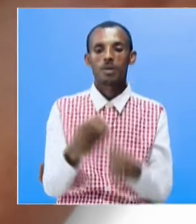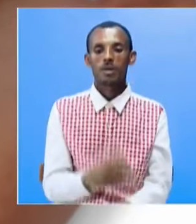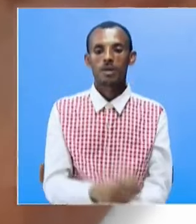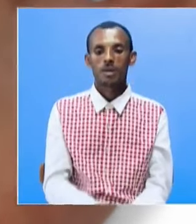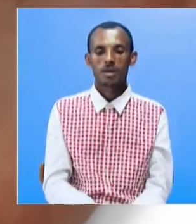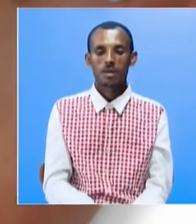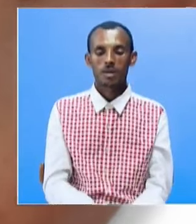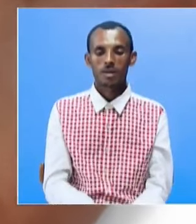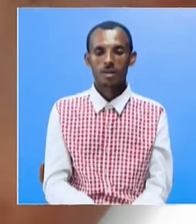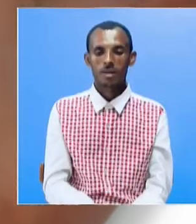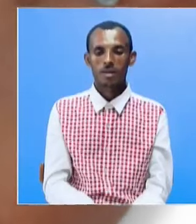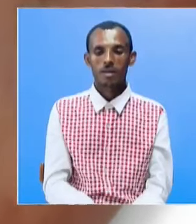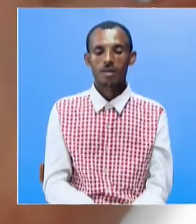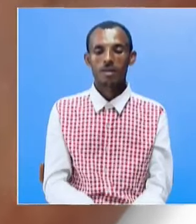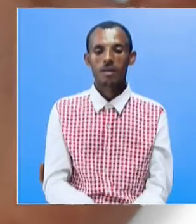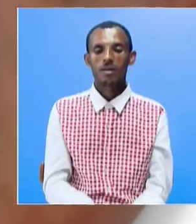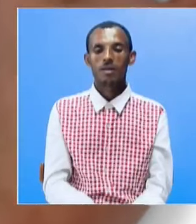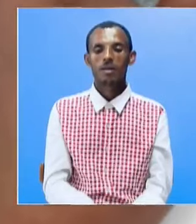copy